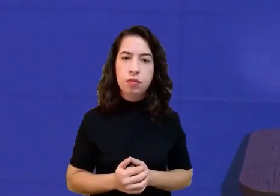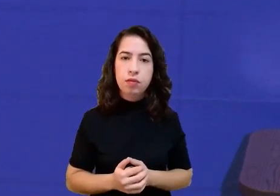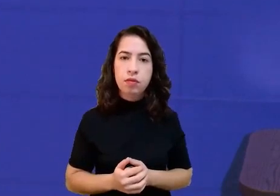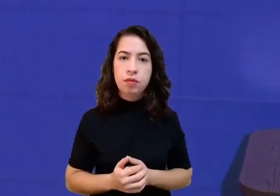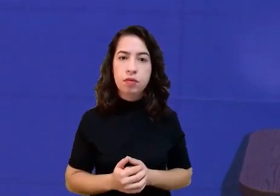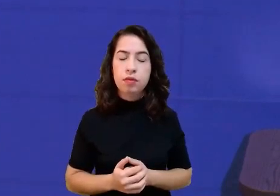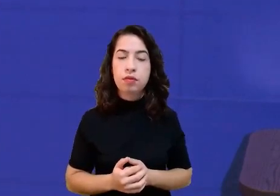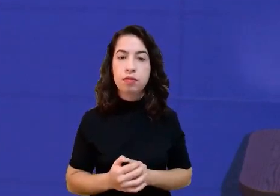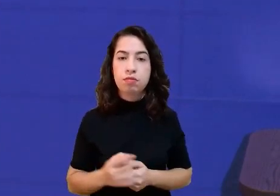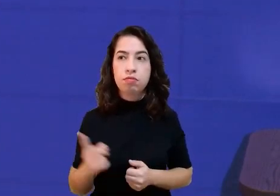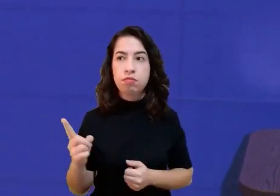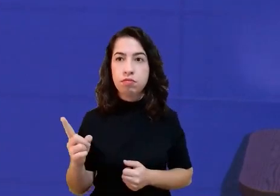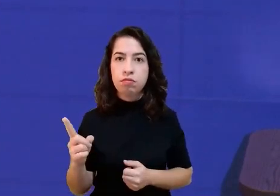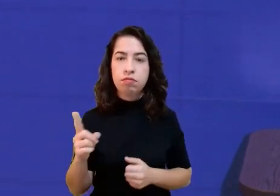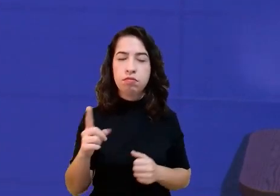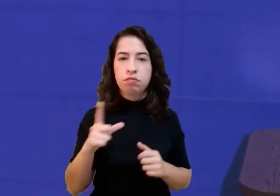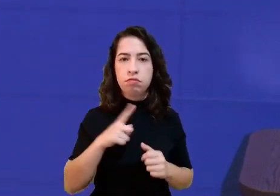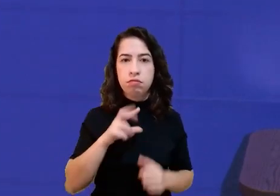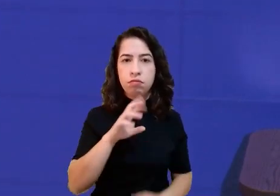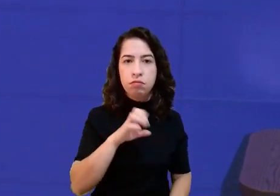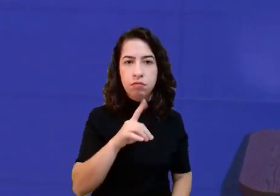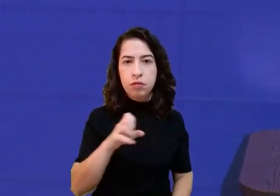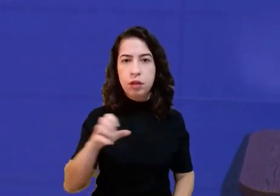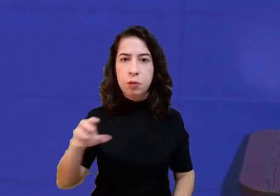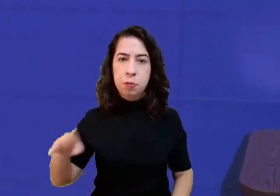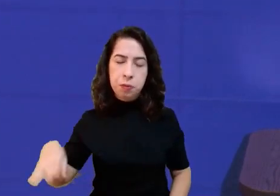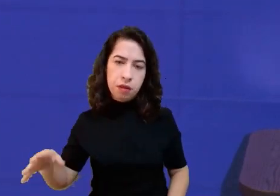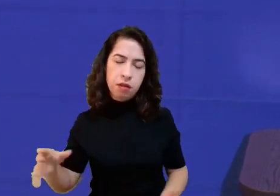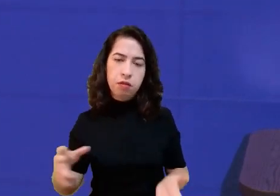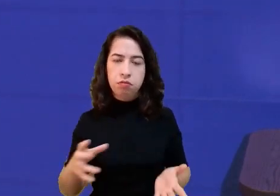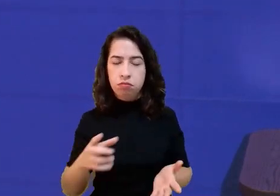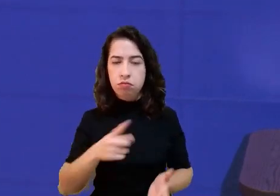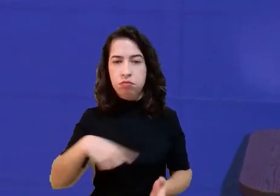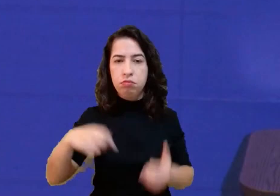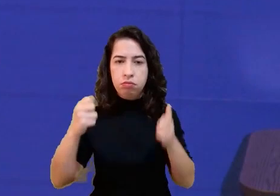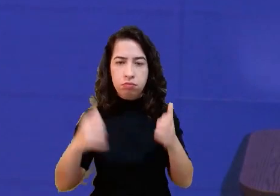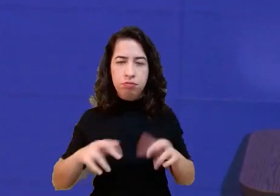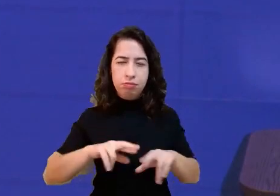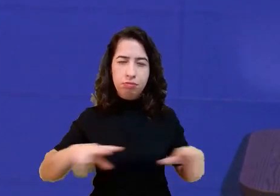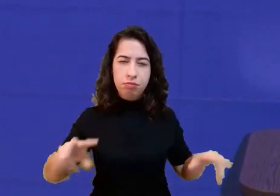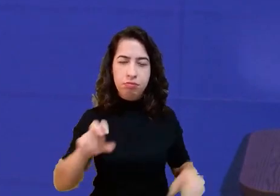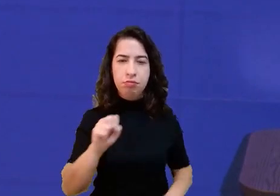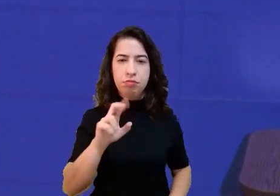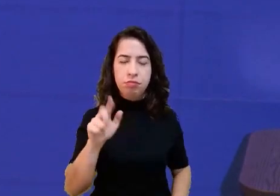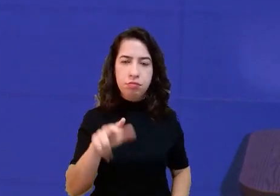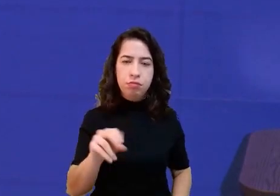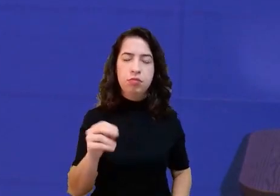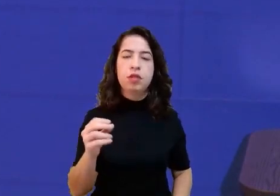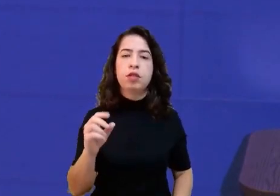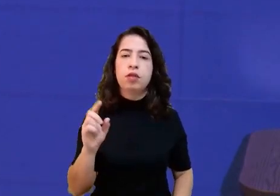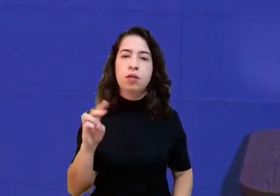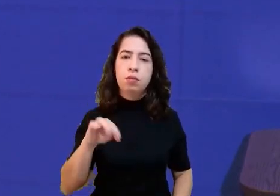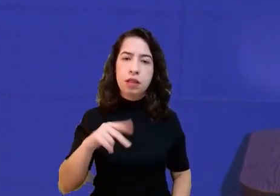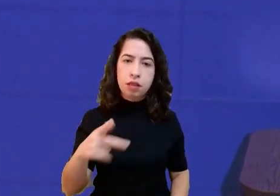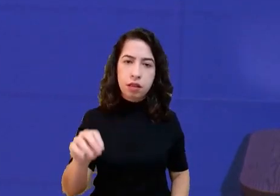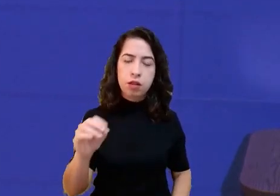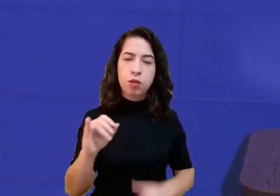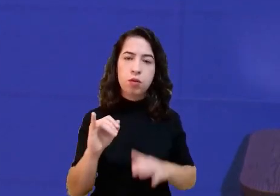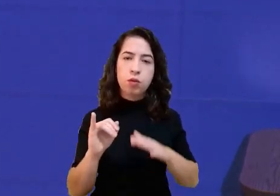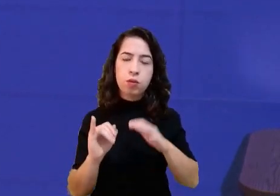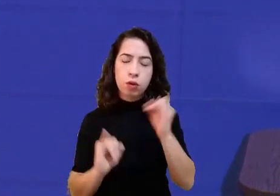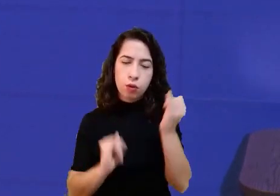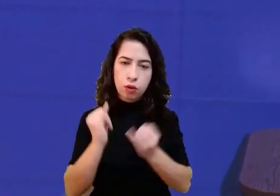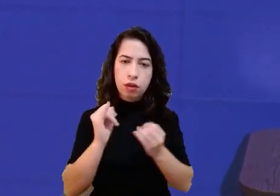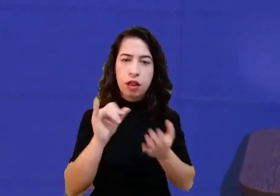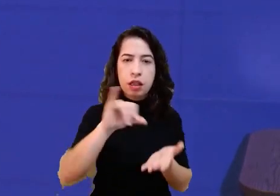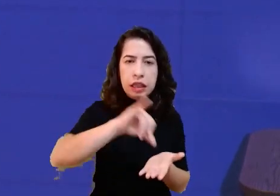this aspect that we can't be more delighted with the net than the sea. So we have all this industrial mission, the